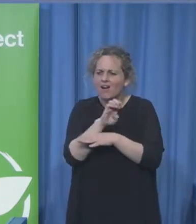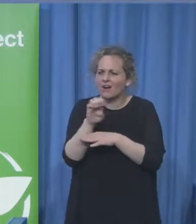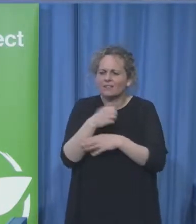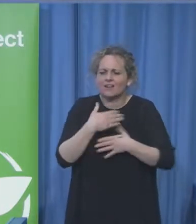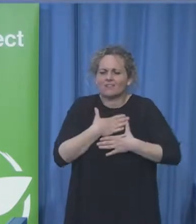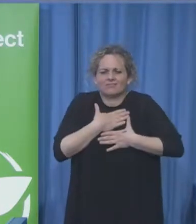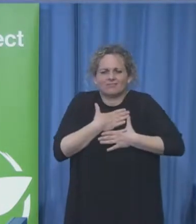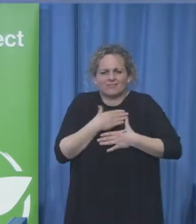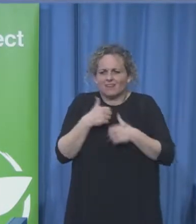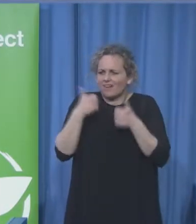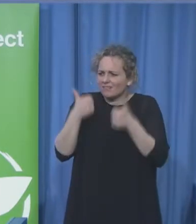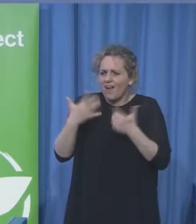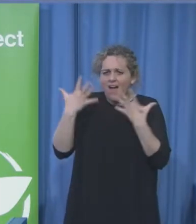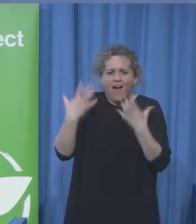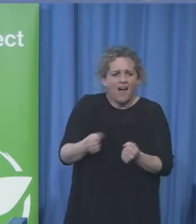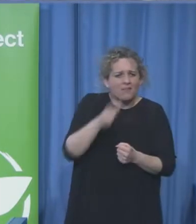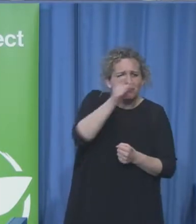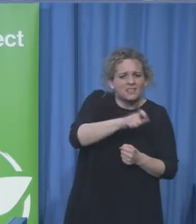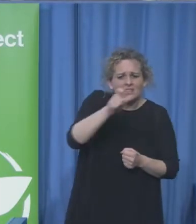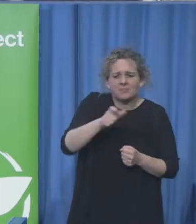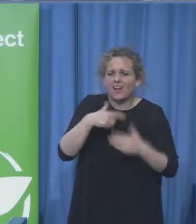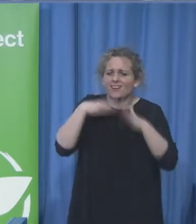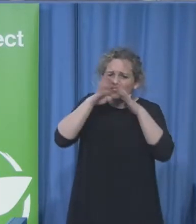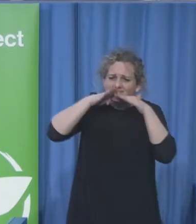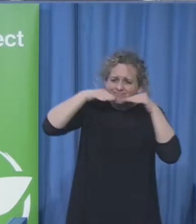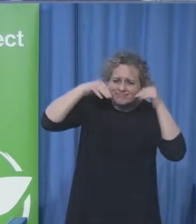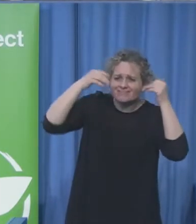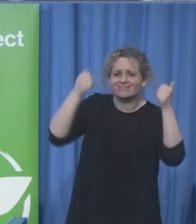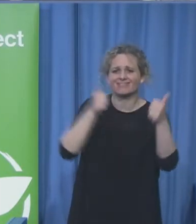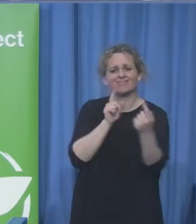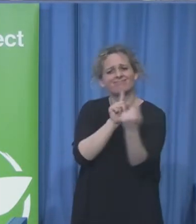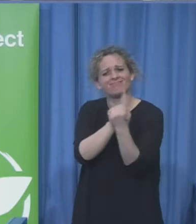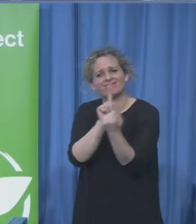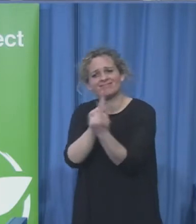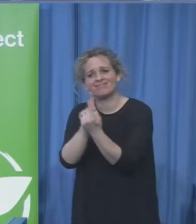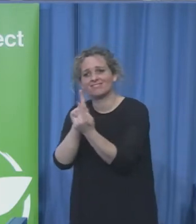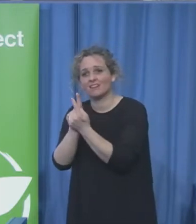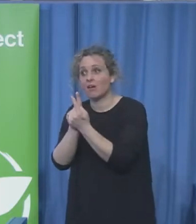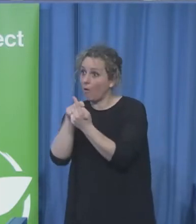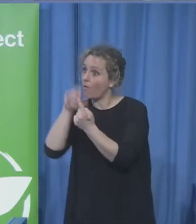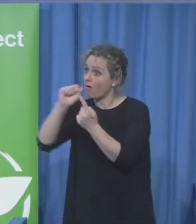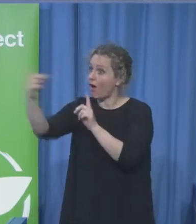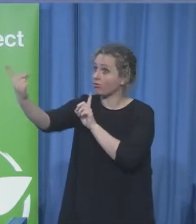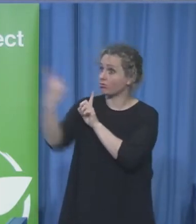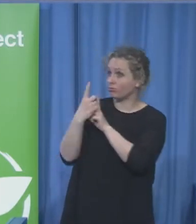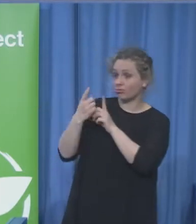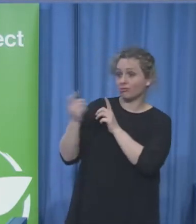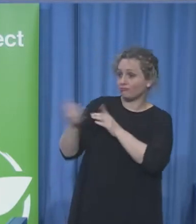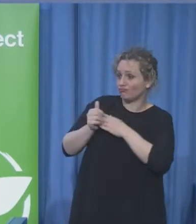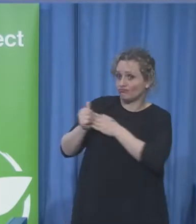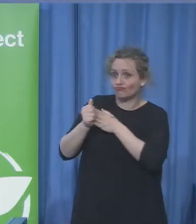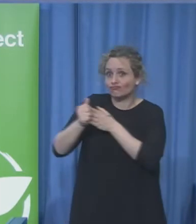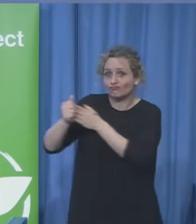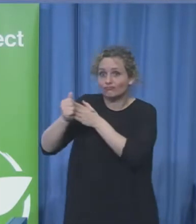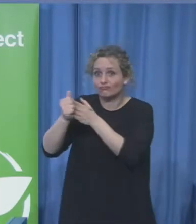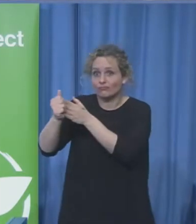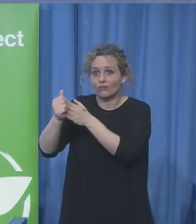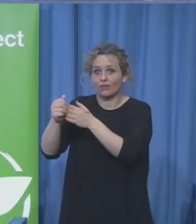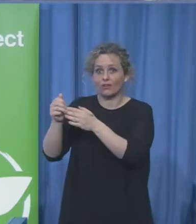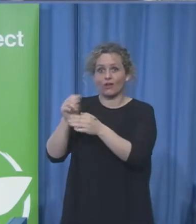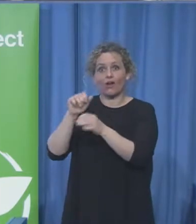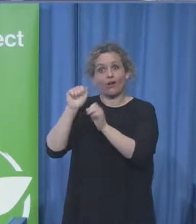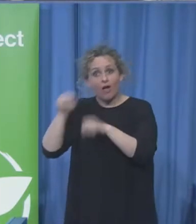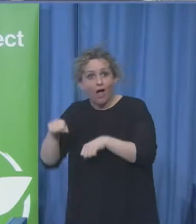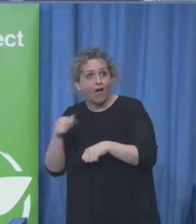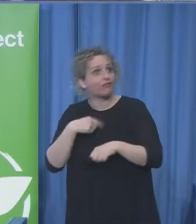friendly. It's almost inevitable that you have to have a guide if you've never been here before, just because, I mean, you learn so much just from the locals